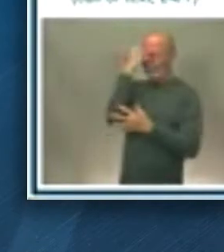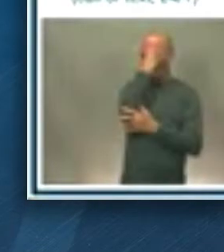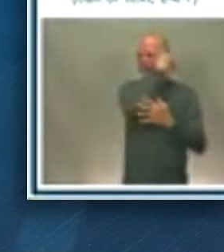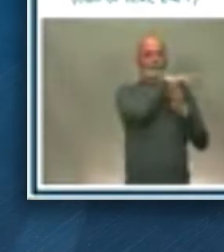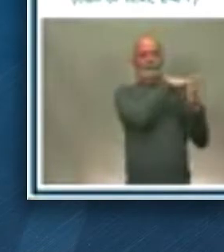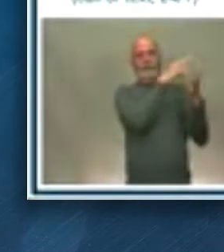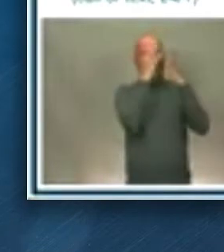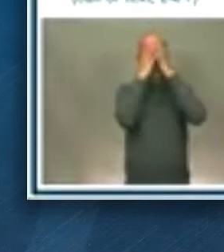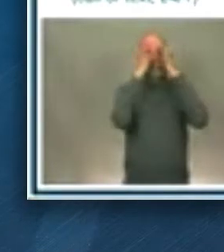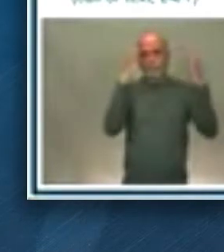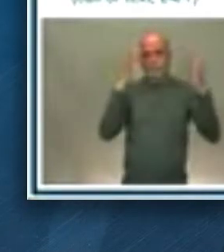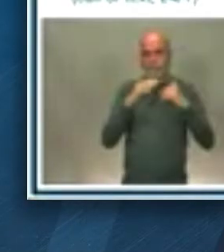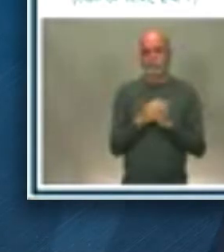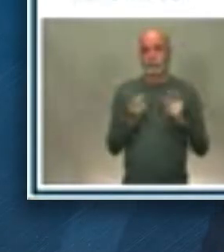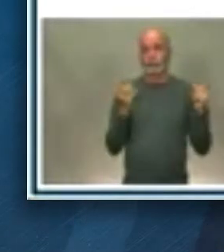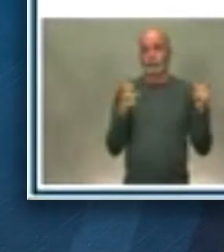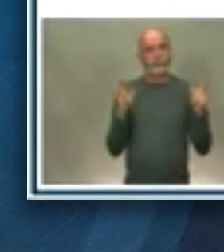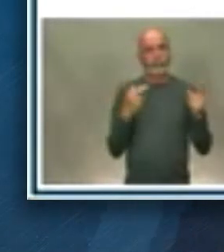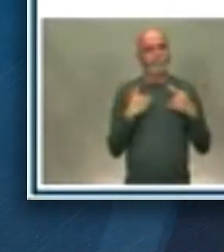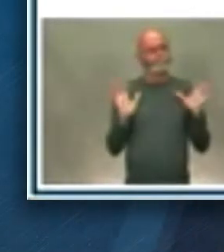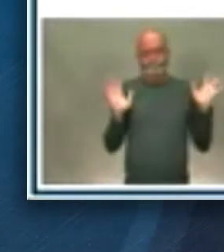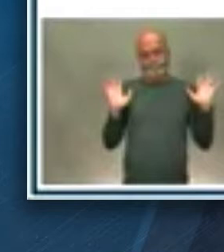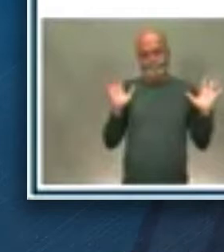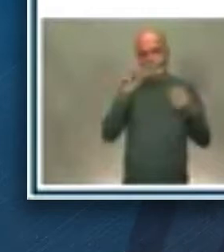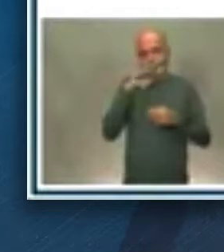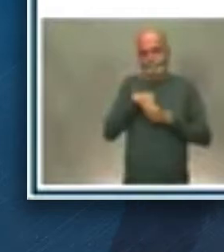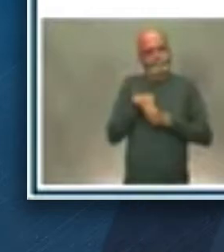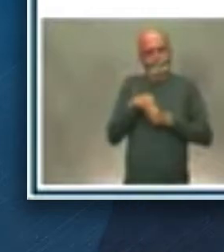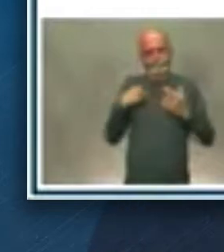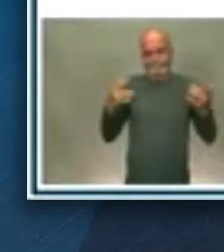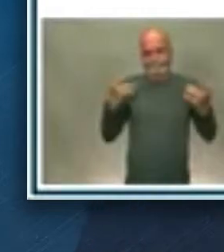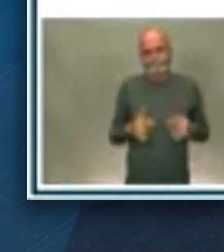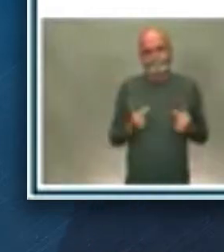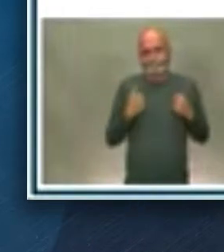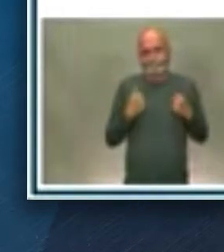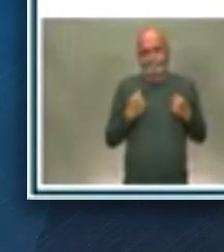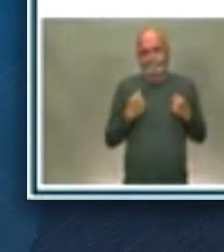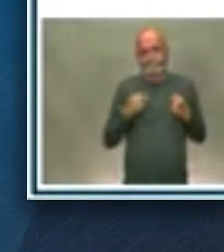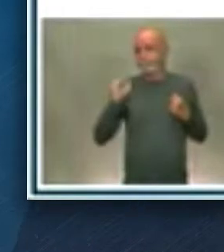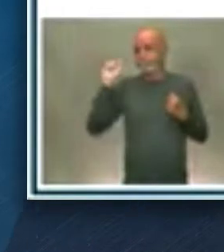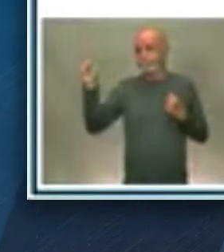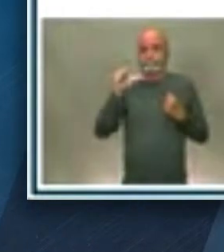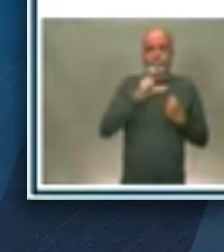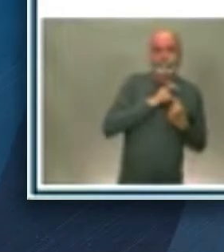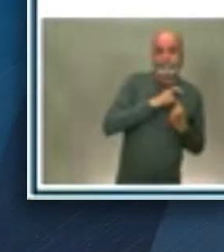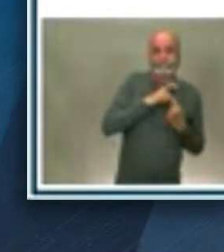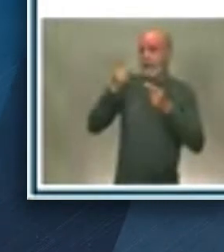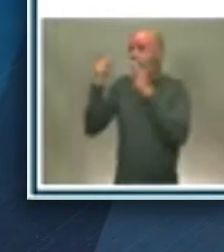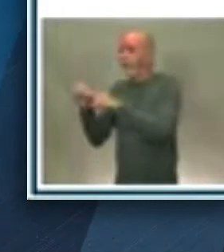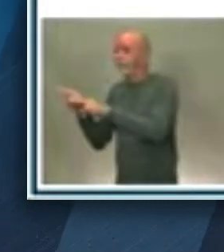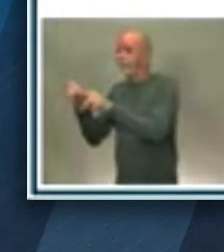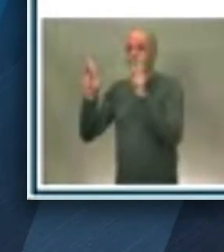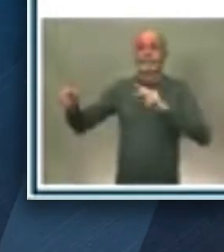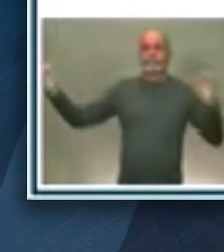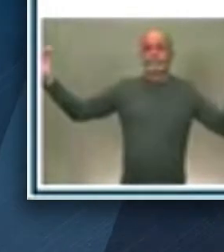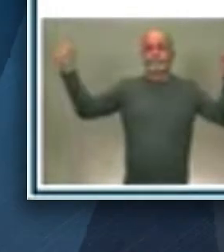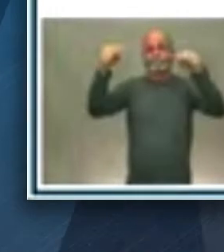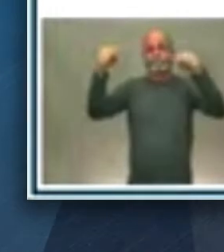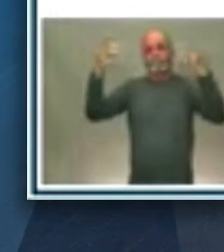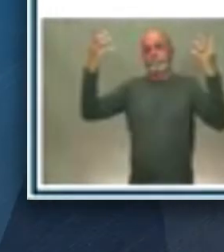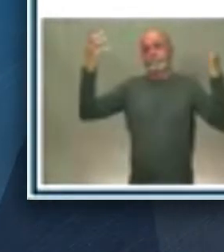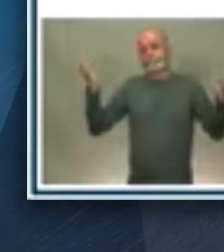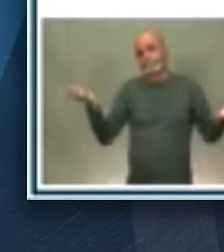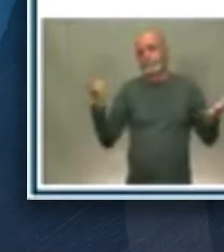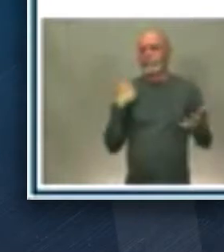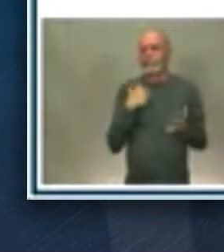take. I've not been involved in enough detail of either side to make any comment on that. But I would say that we need to step